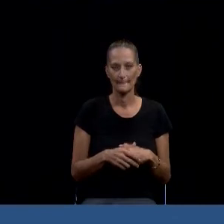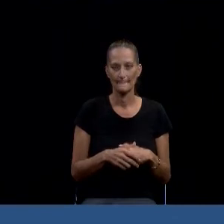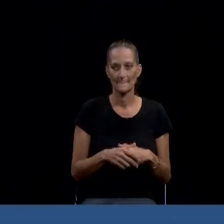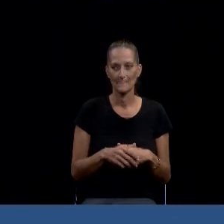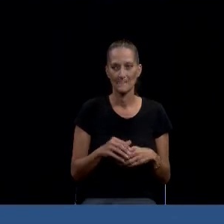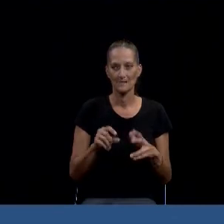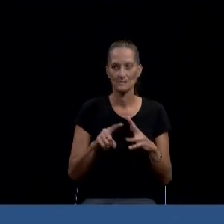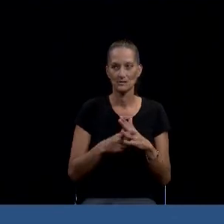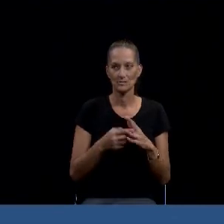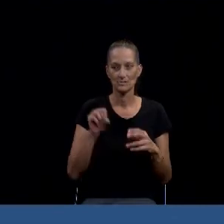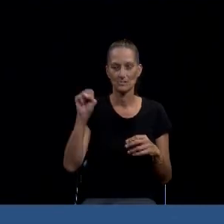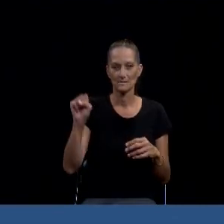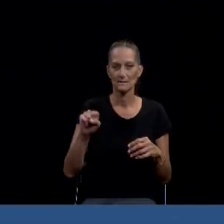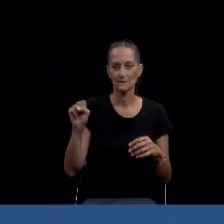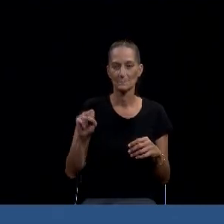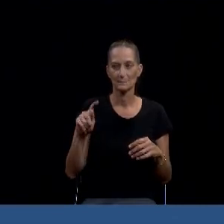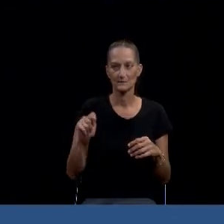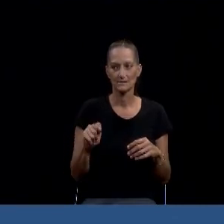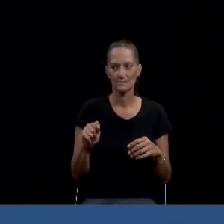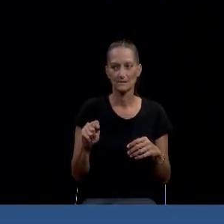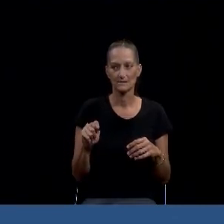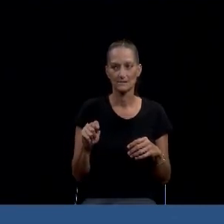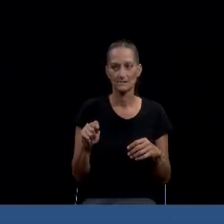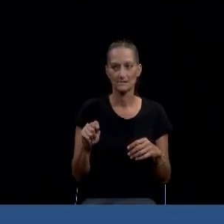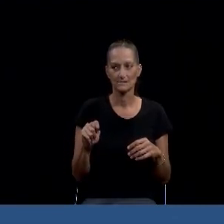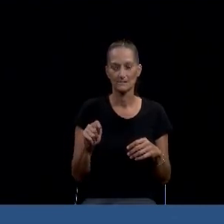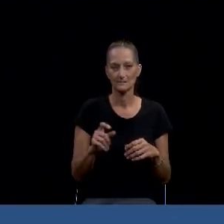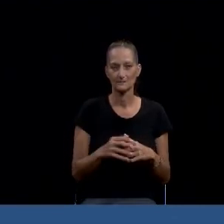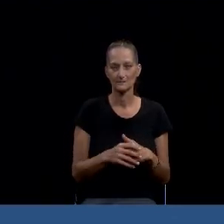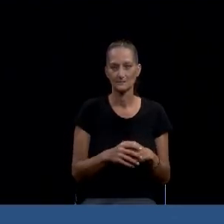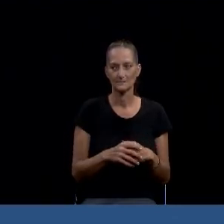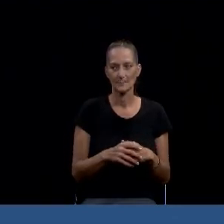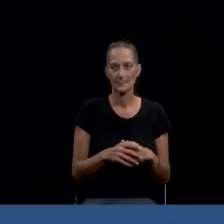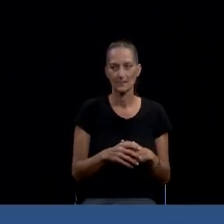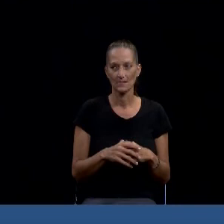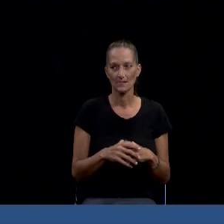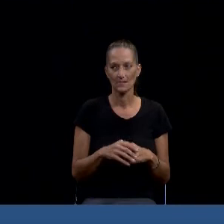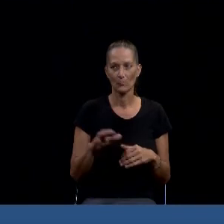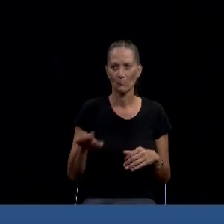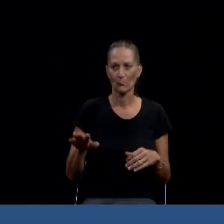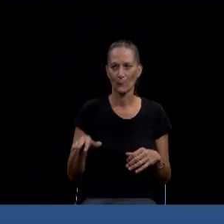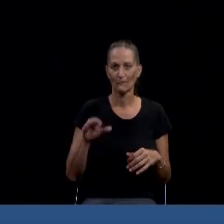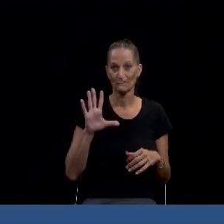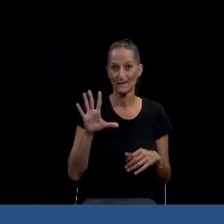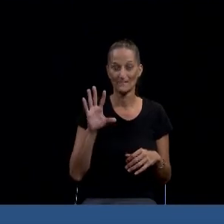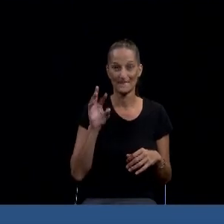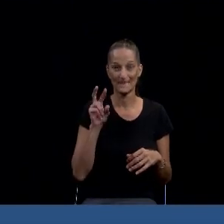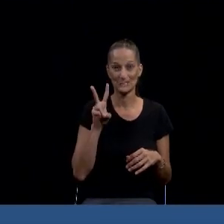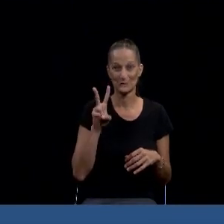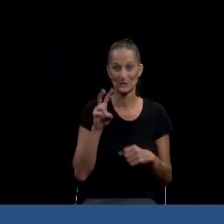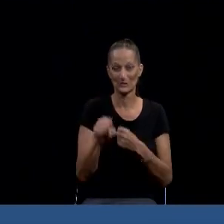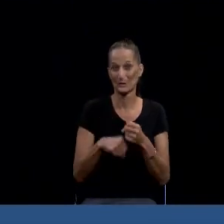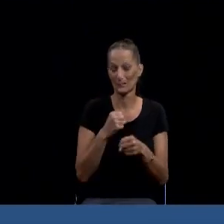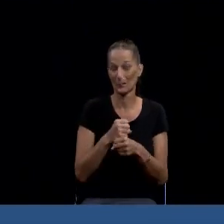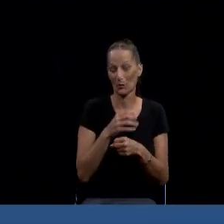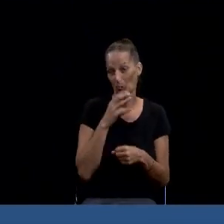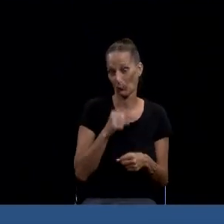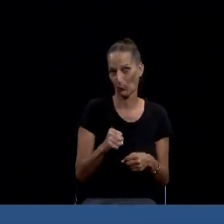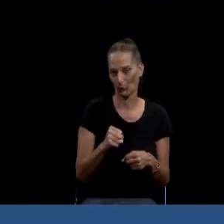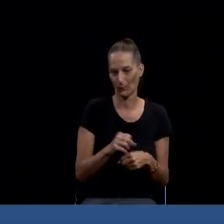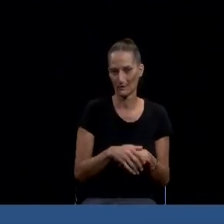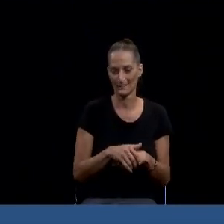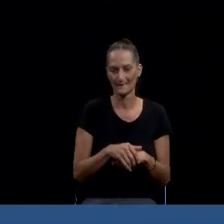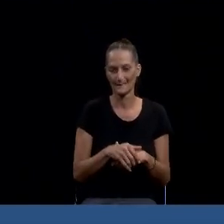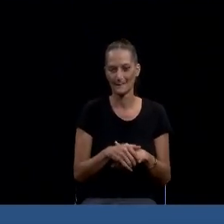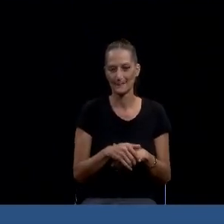the youngest at 52 years old, would be the simplest one to start with. Our intent